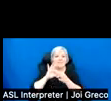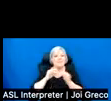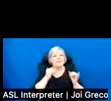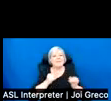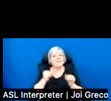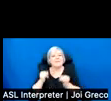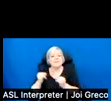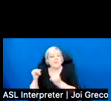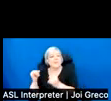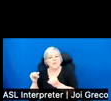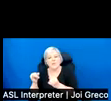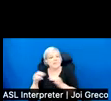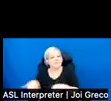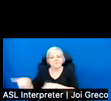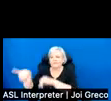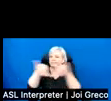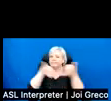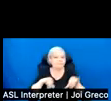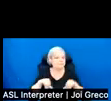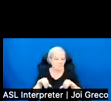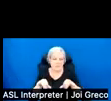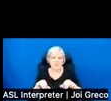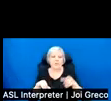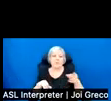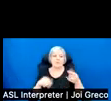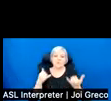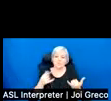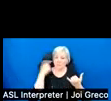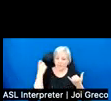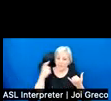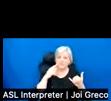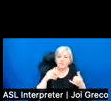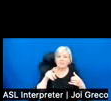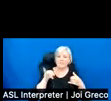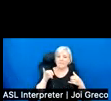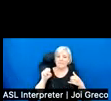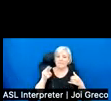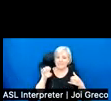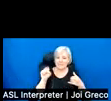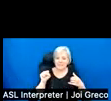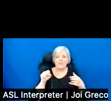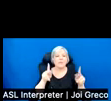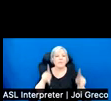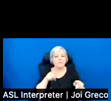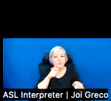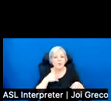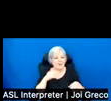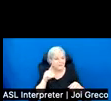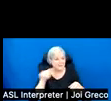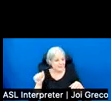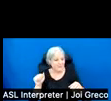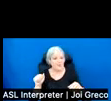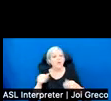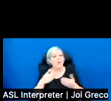who is going to be using it. And because of your plasticity of the brain, especially for persons with disabilities, we are